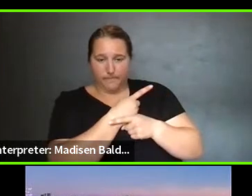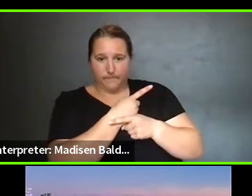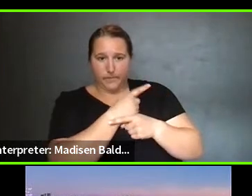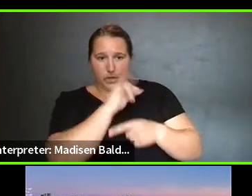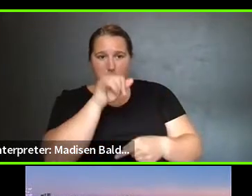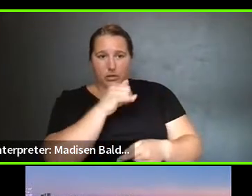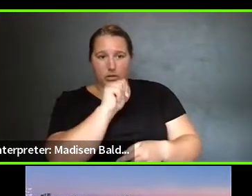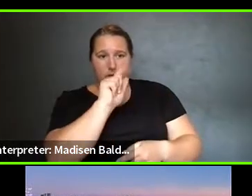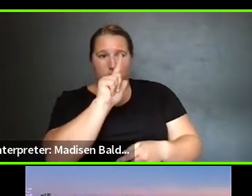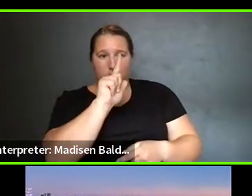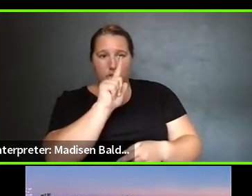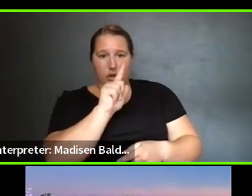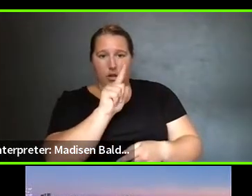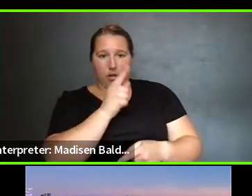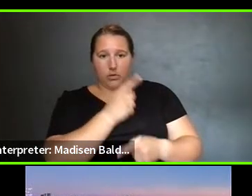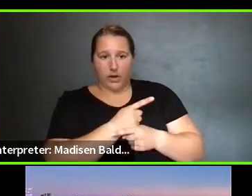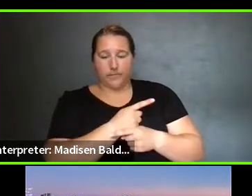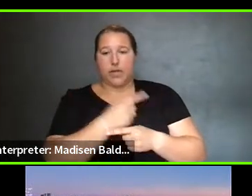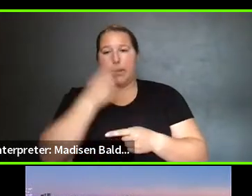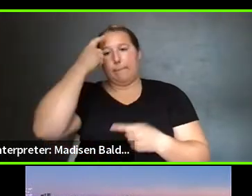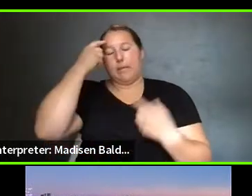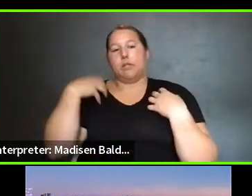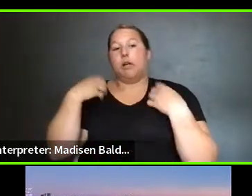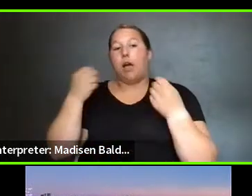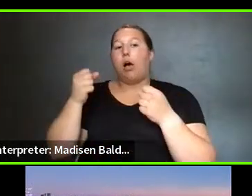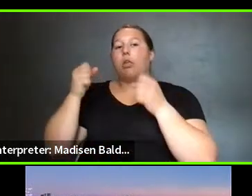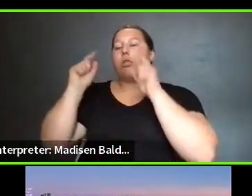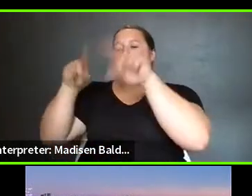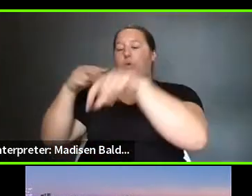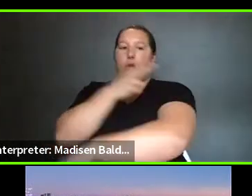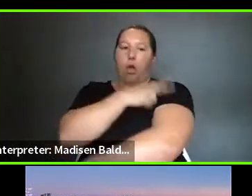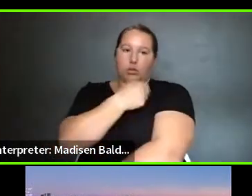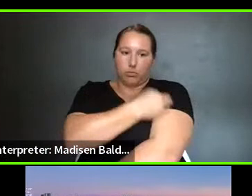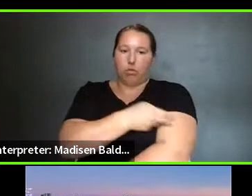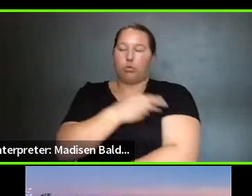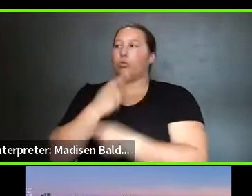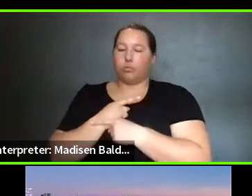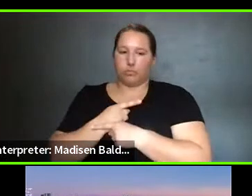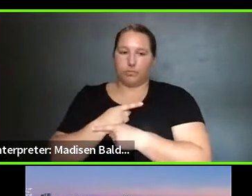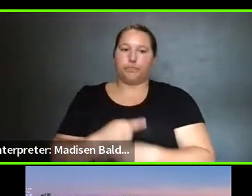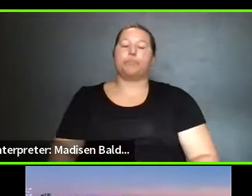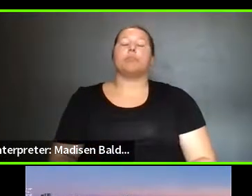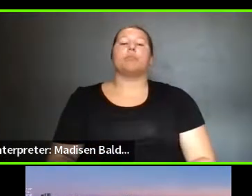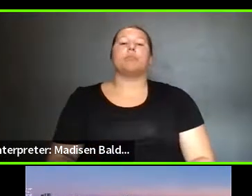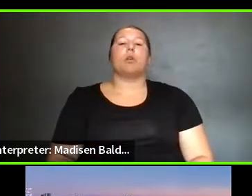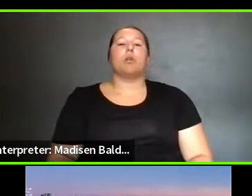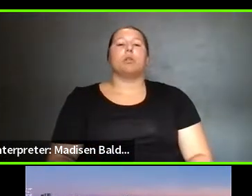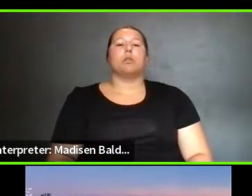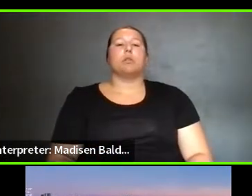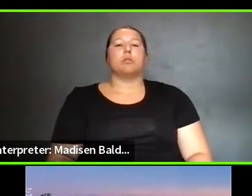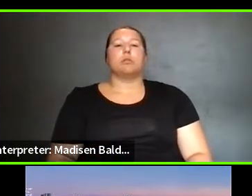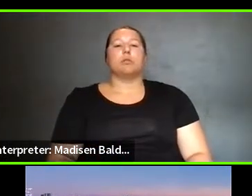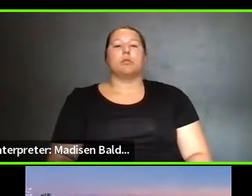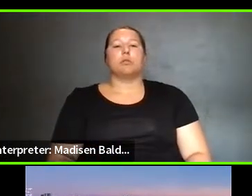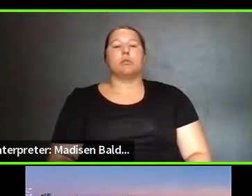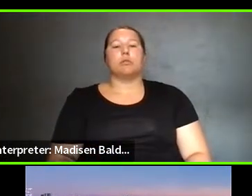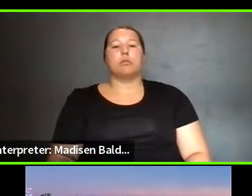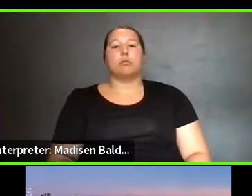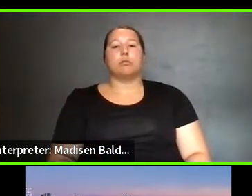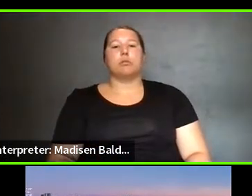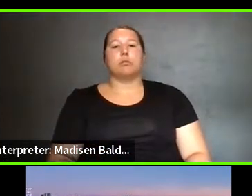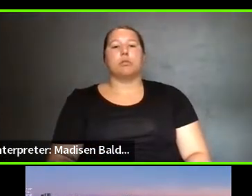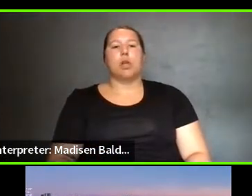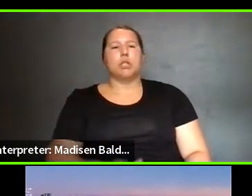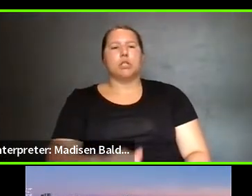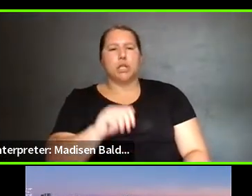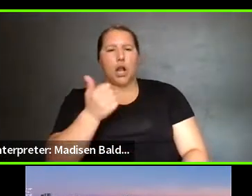Because mental health arrest would be to hospital. That makes sense. Yes, correct. And do we, I know other outcome was in there.